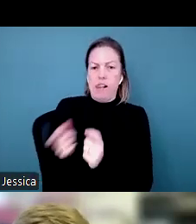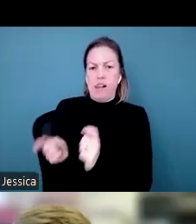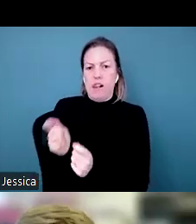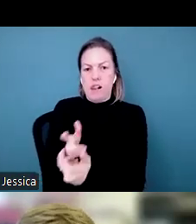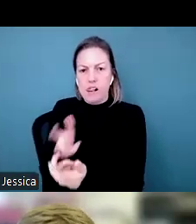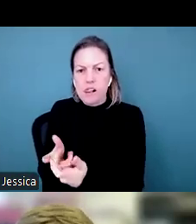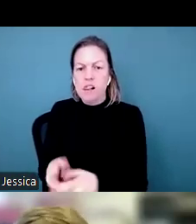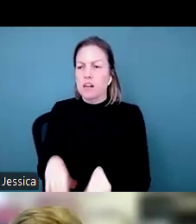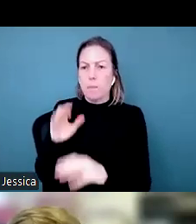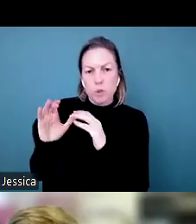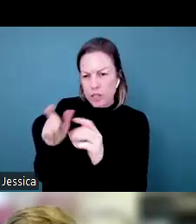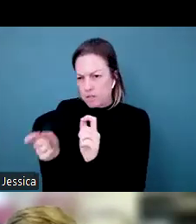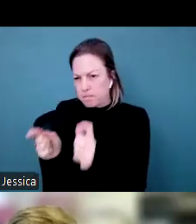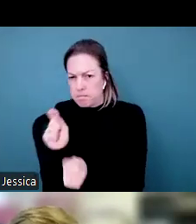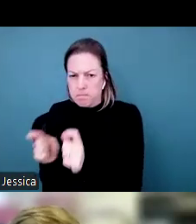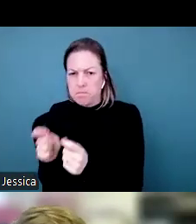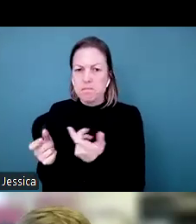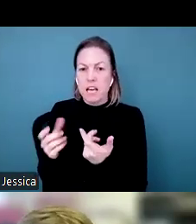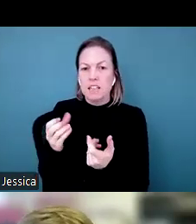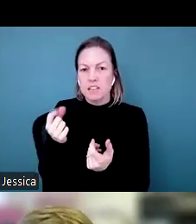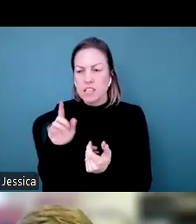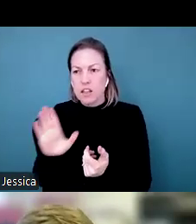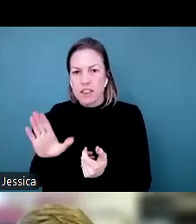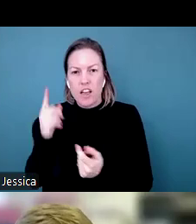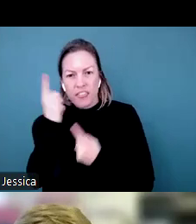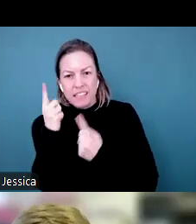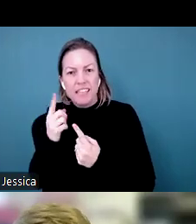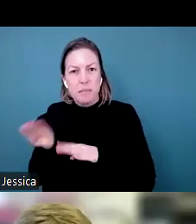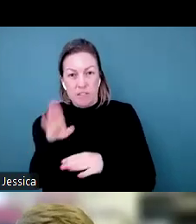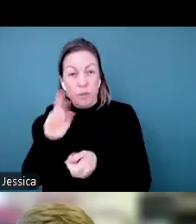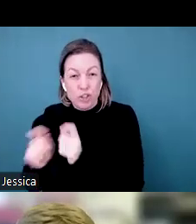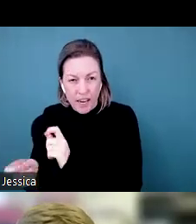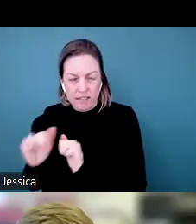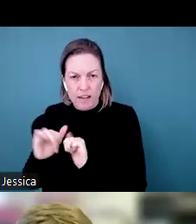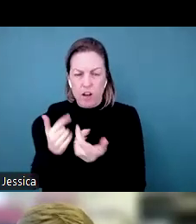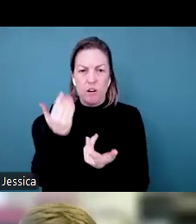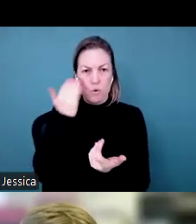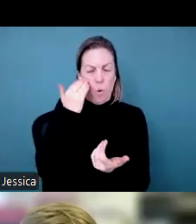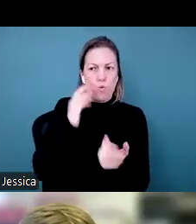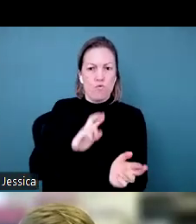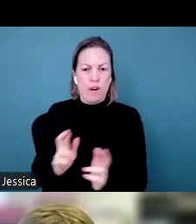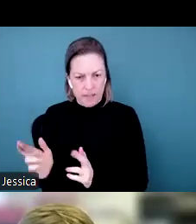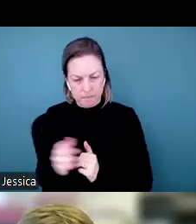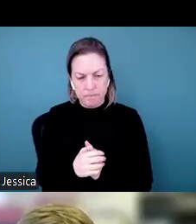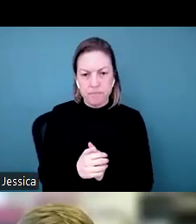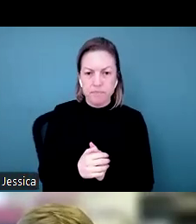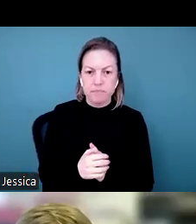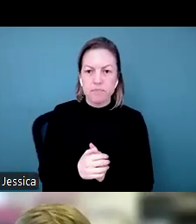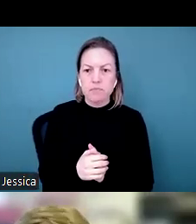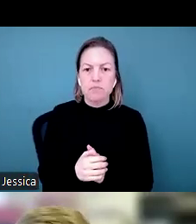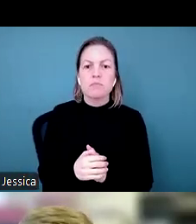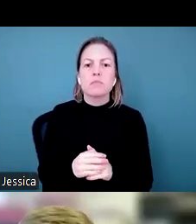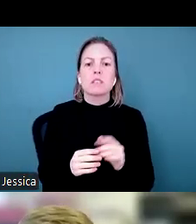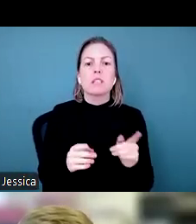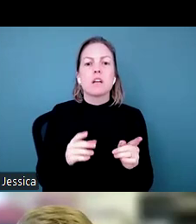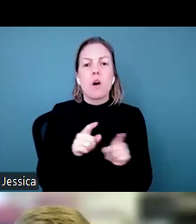thinking and behavior that can come. Those ellipses are to note that there are other sections. I just didn't want to make the slide too busy with